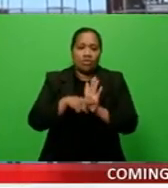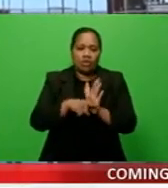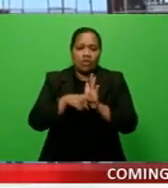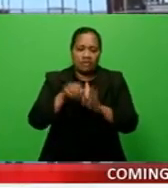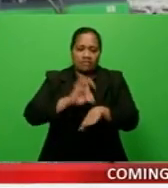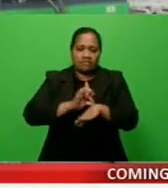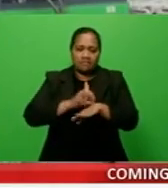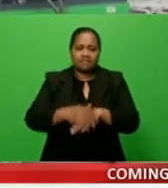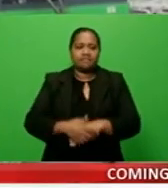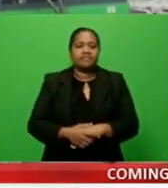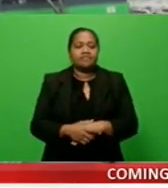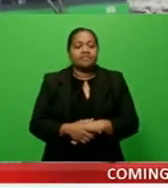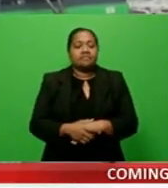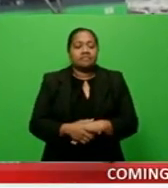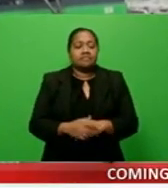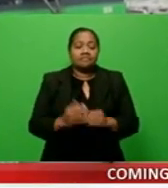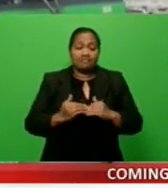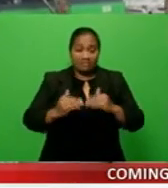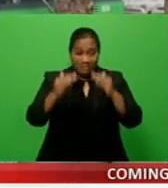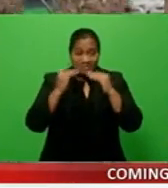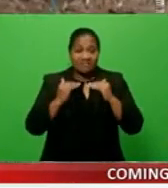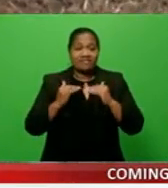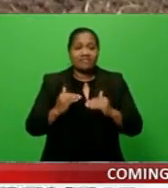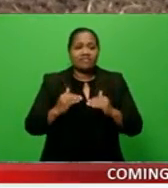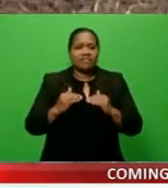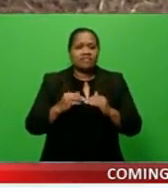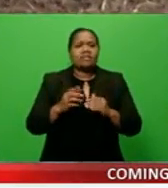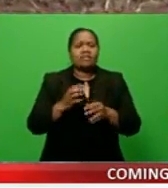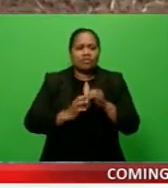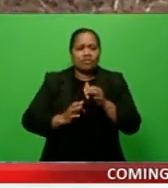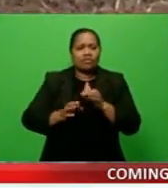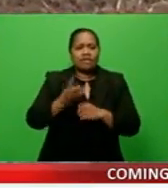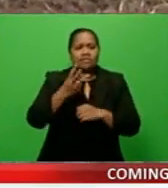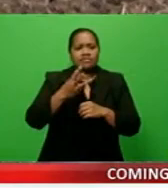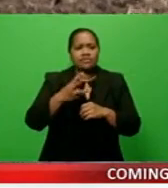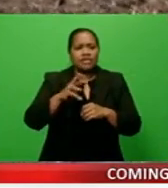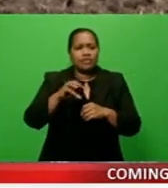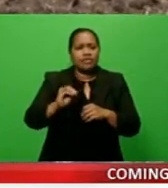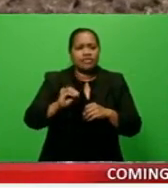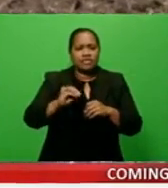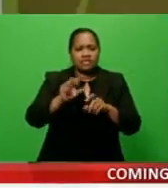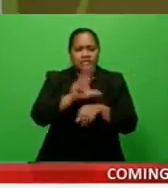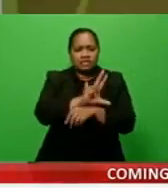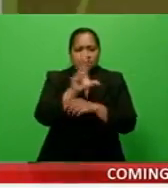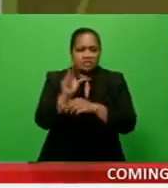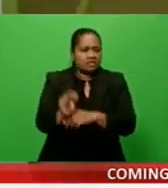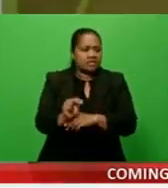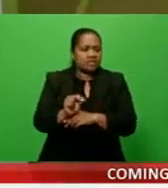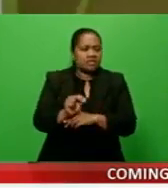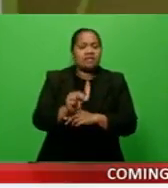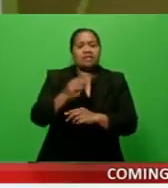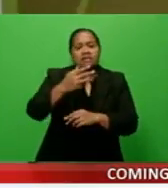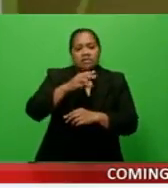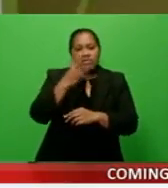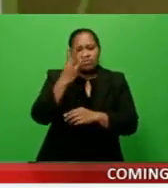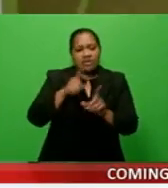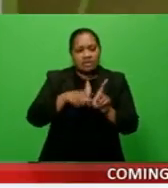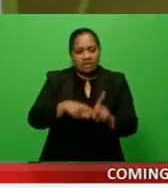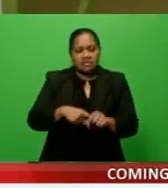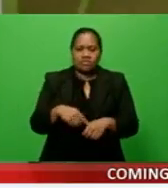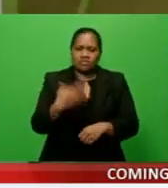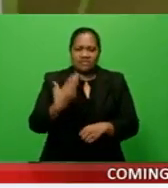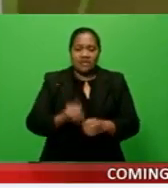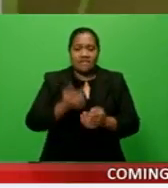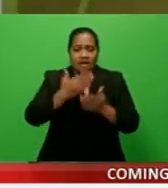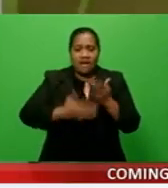Up ahead, FRA replaced 30 bridges in 3 years. And Fiji Rice made almost $500,000